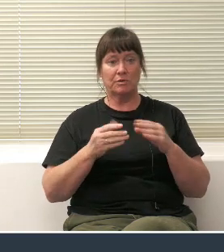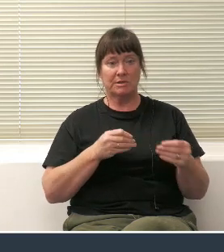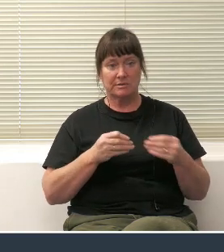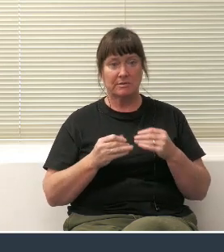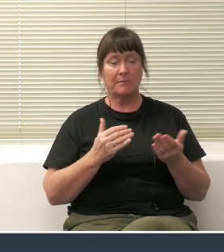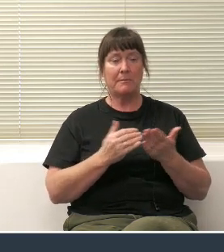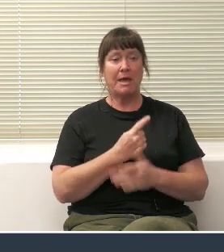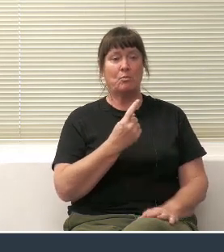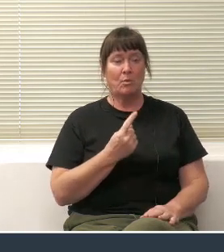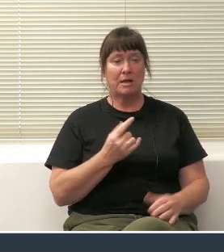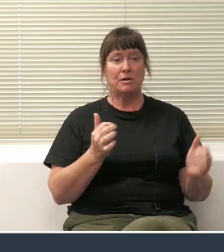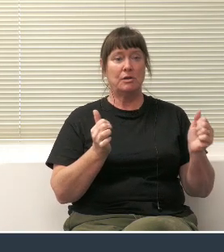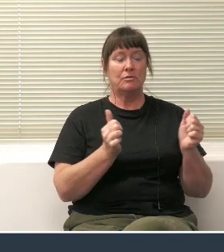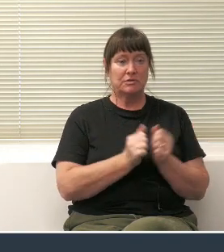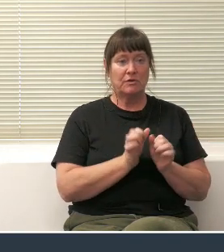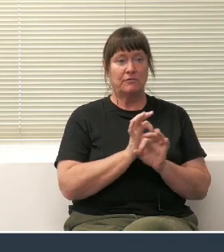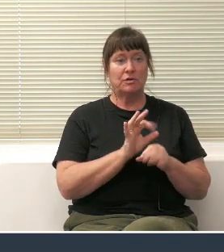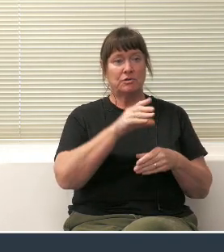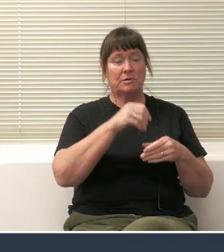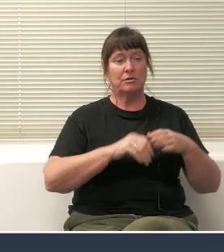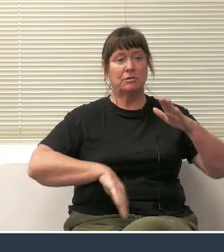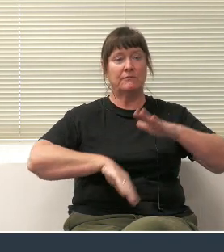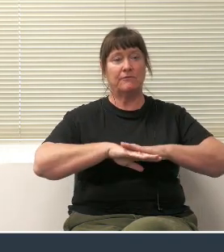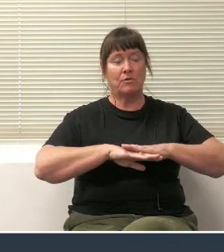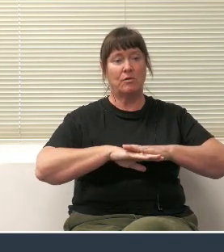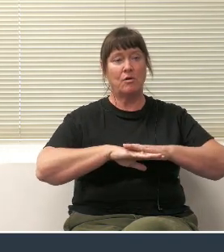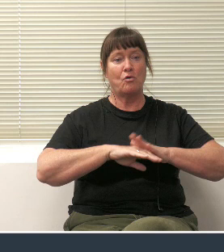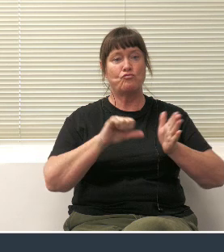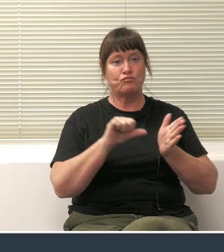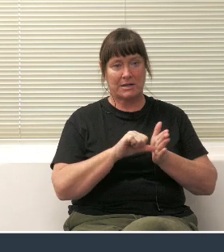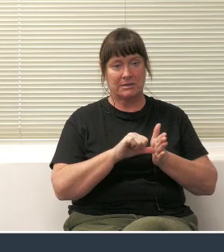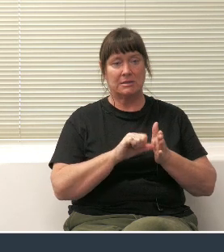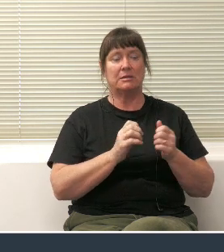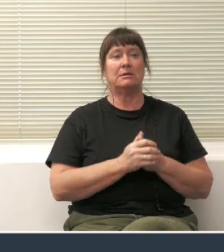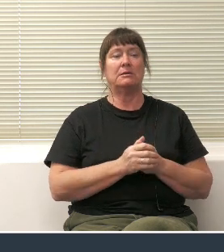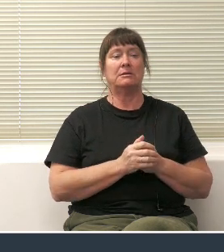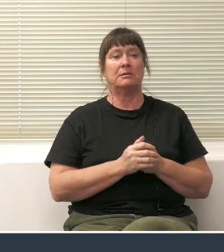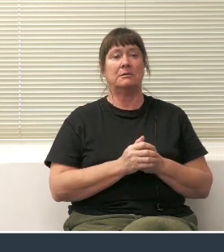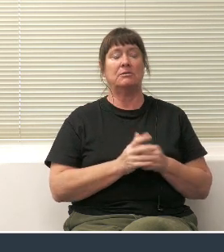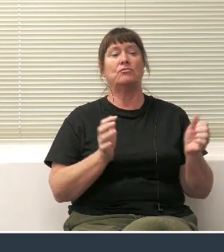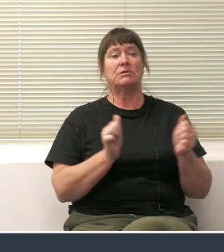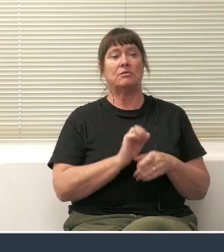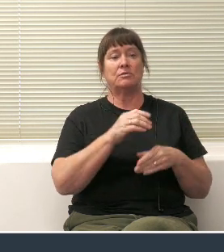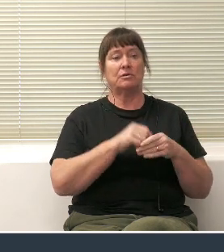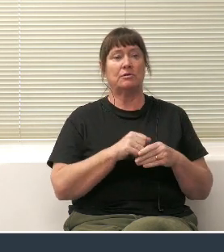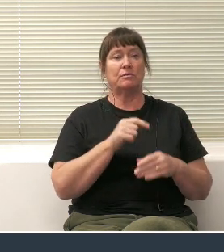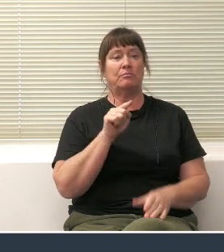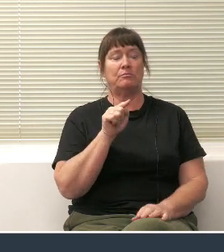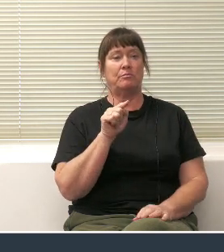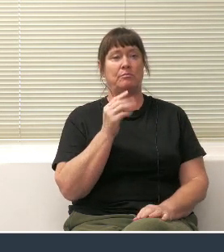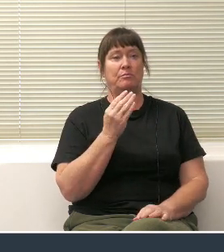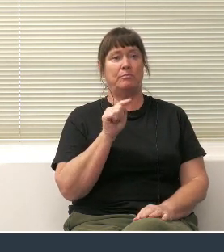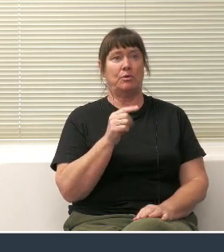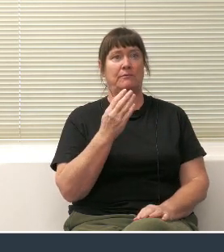resilience. Part 1, resolved not to include the full proposed resilience rate. Part 2, resolved to include 0.45%